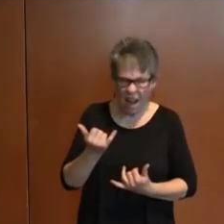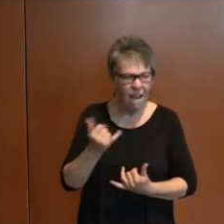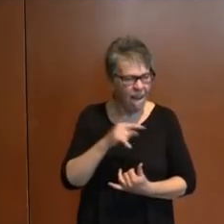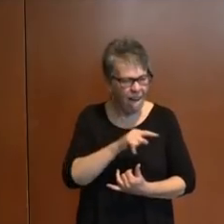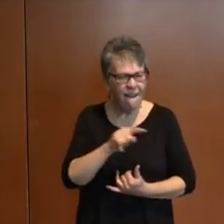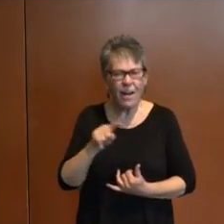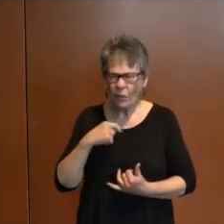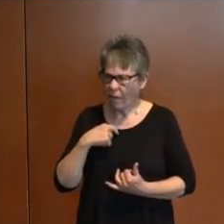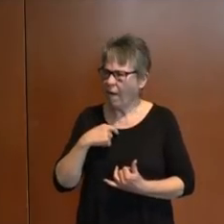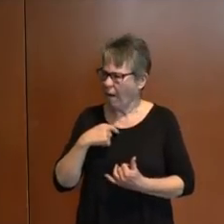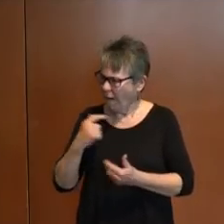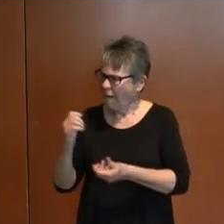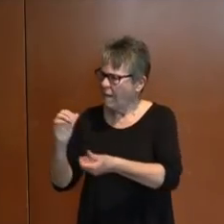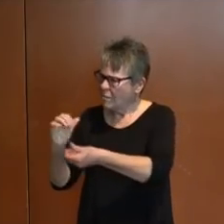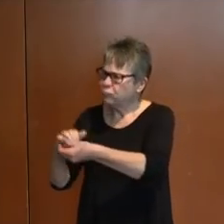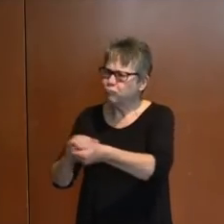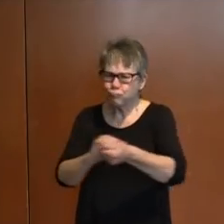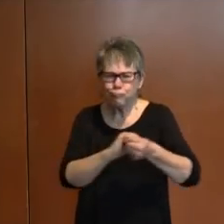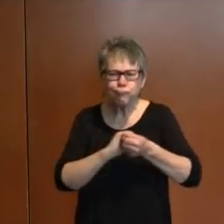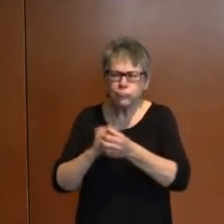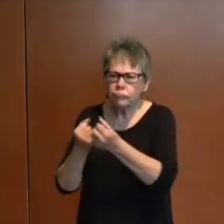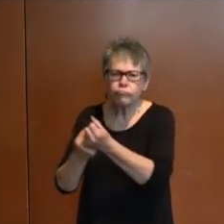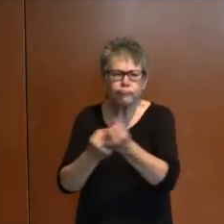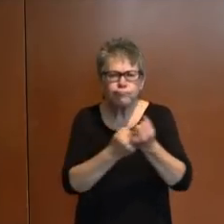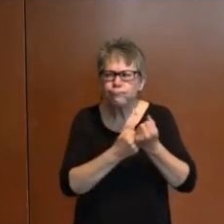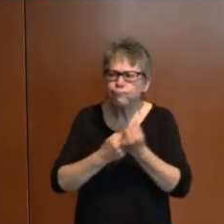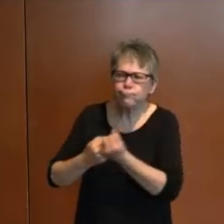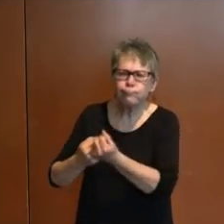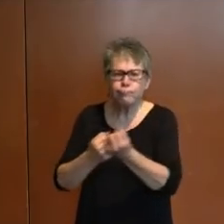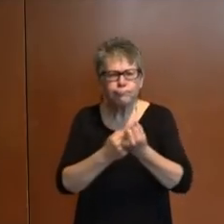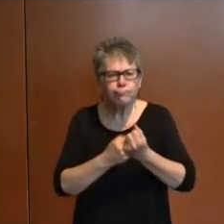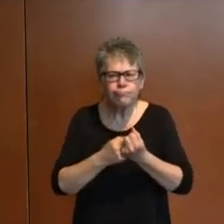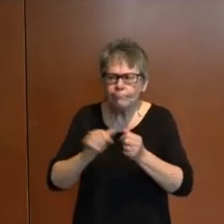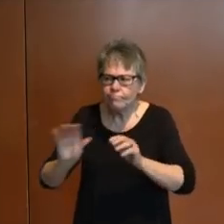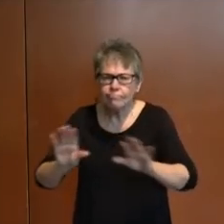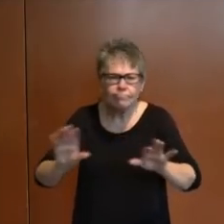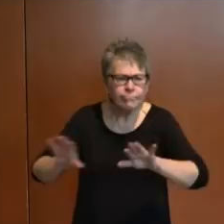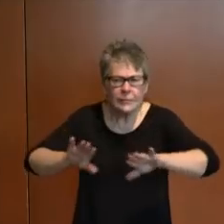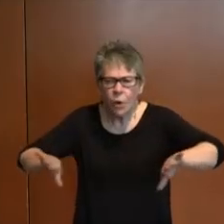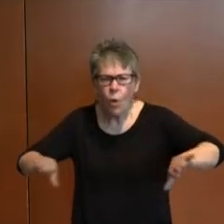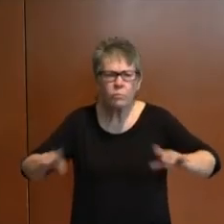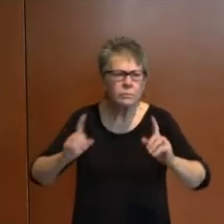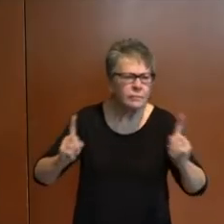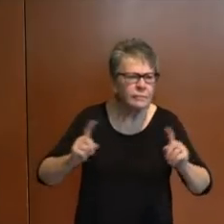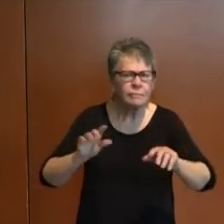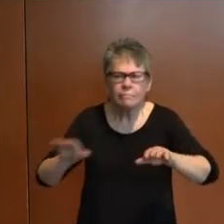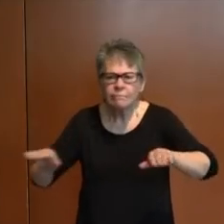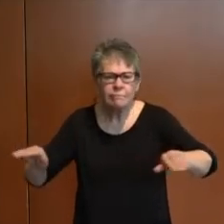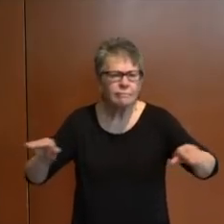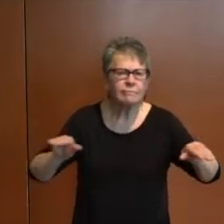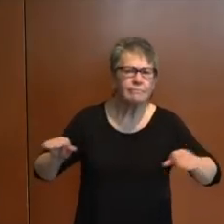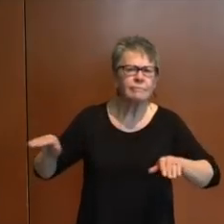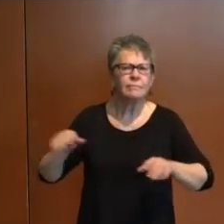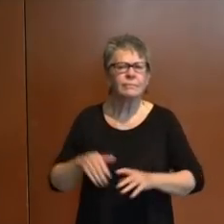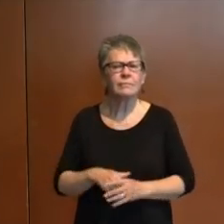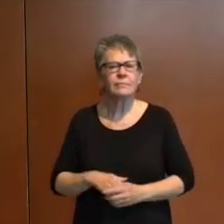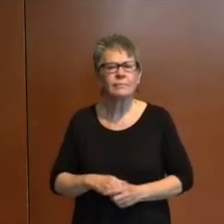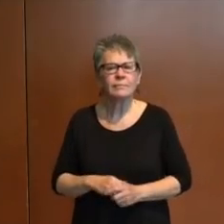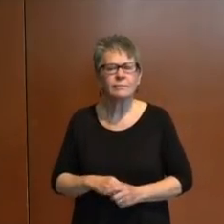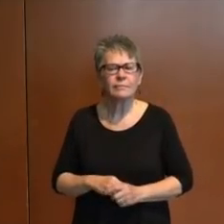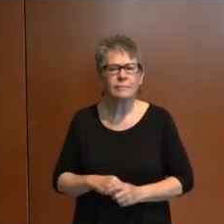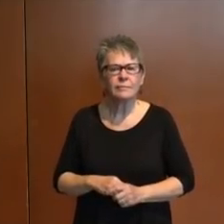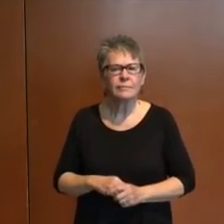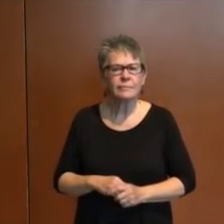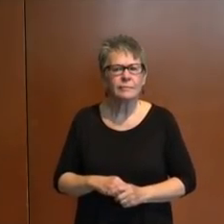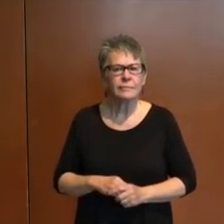non-compliant behavior, which I hope continues. And by the way, it's not the case all in America. We're on with the president a couple hours ago. Pat hands Judy and me